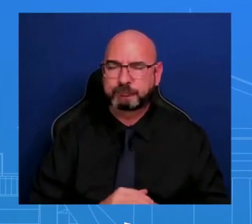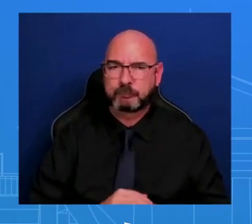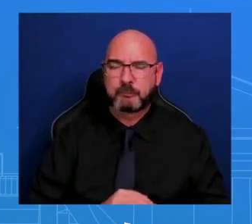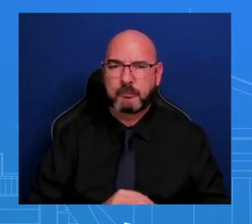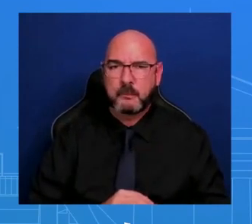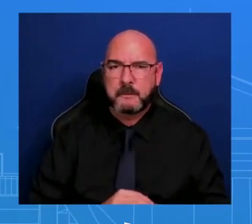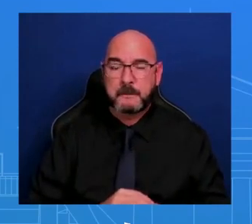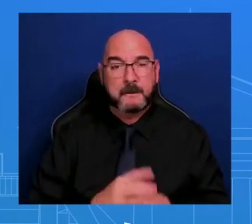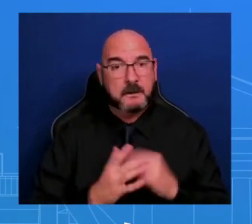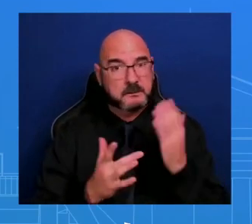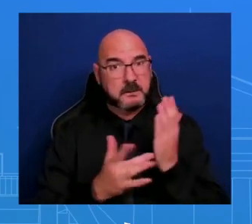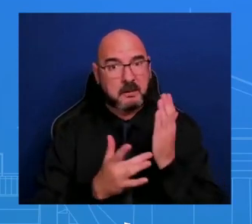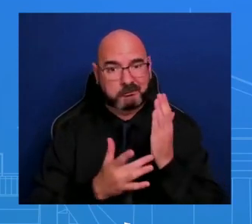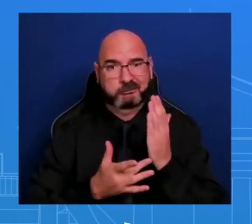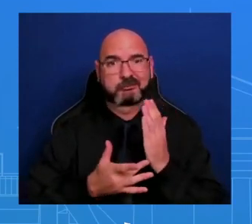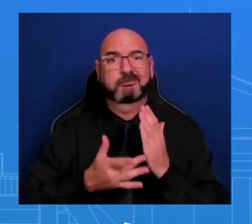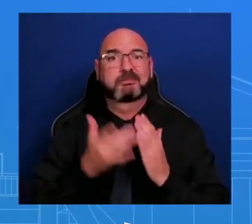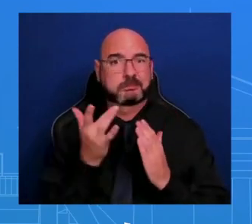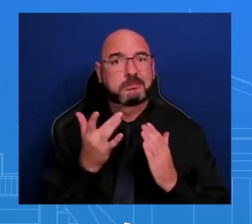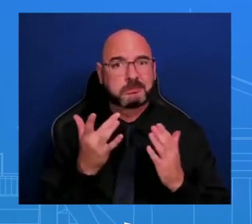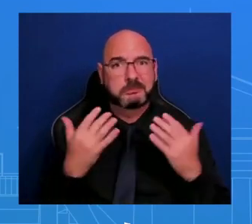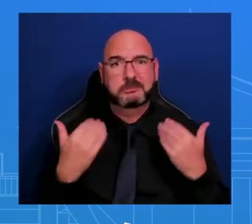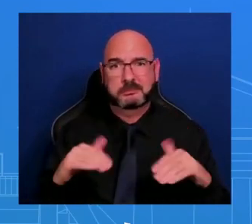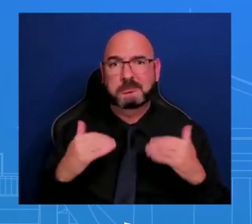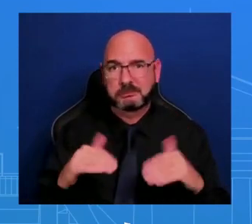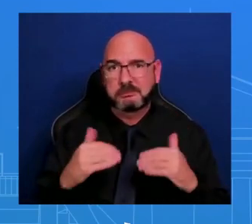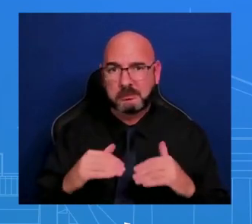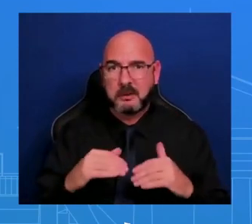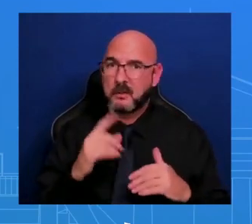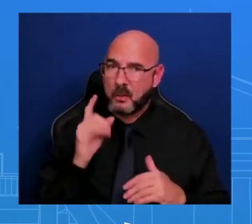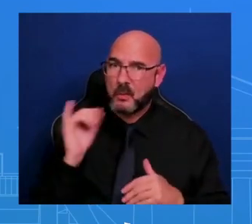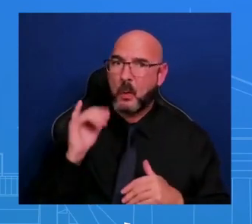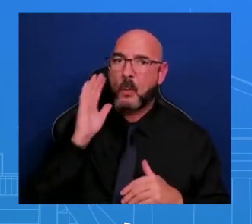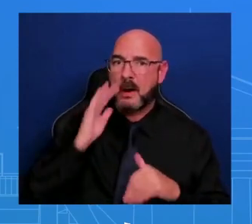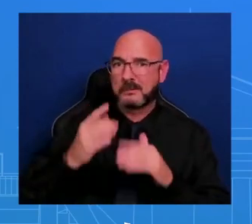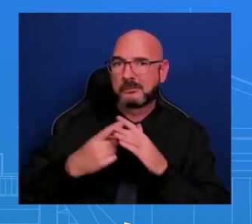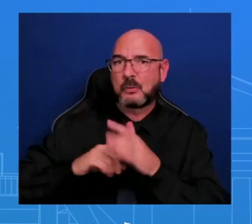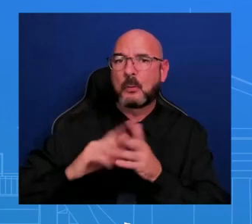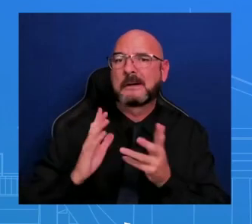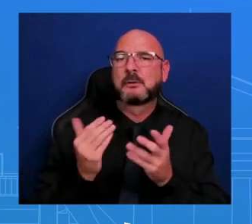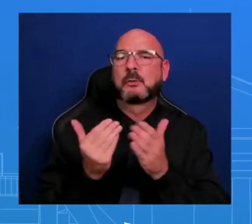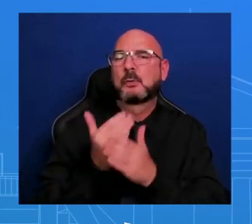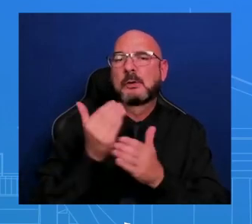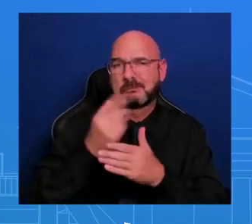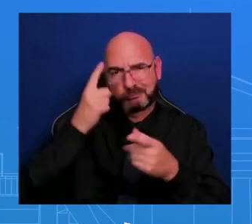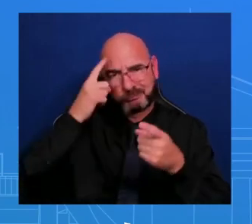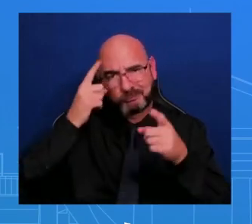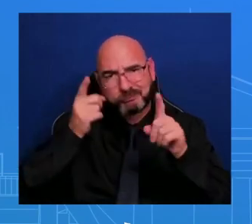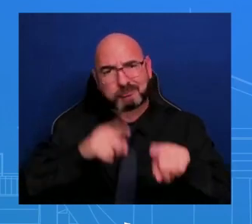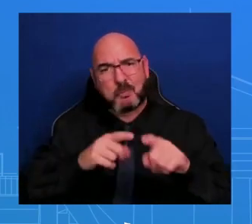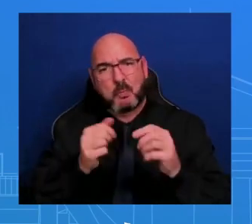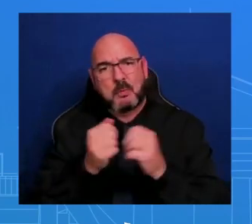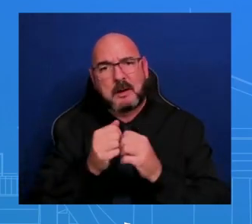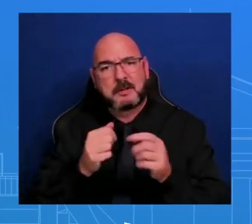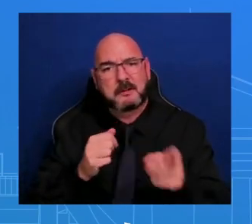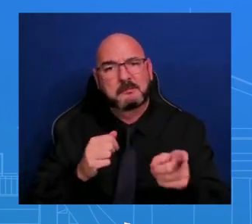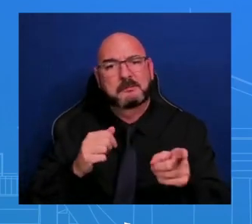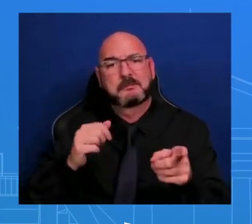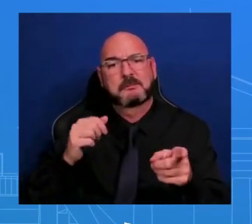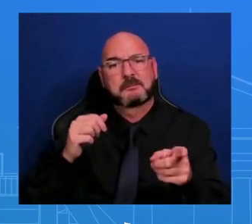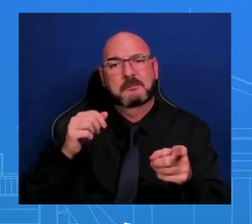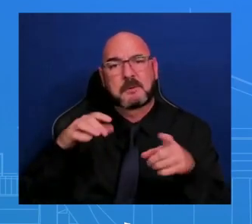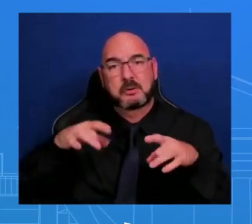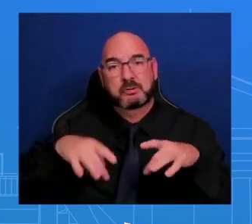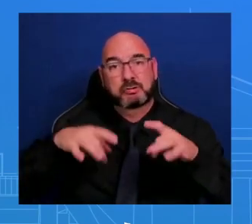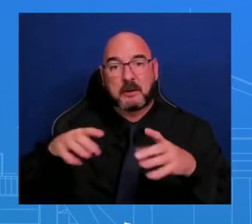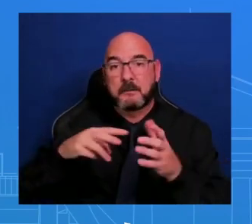be highlighting a new space agreement that will allow U.S. companies to launch into space from Australia, so pretty exciting there. We're going to be committing to clean